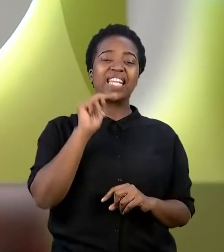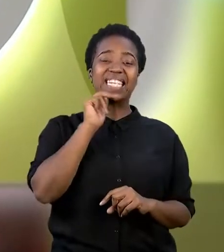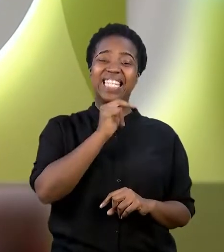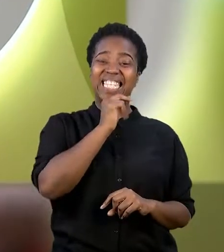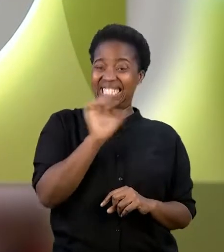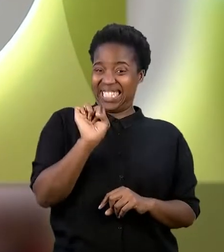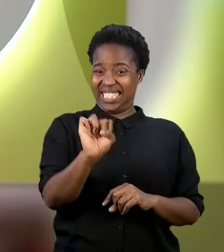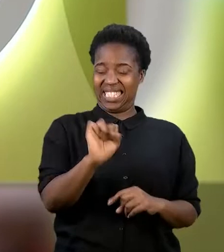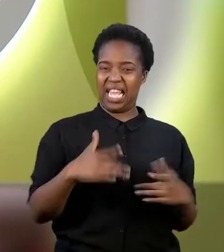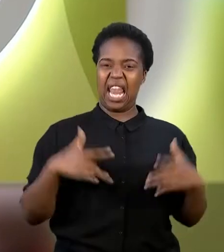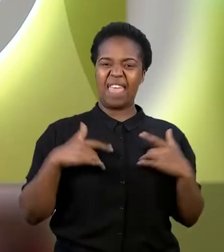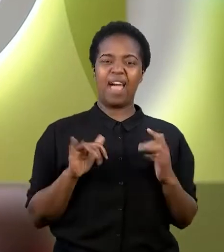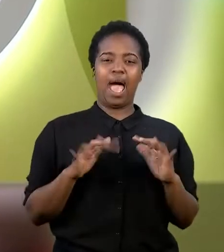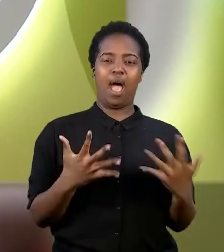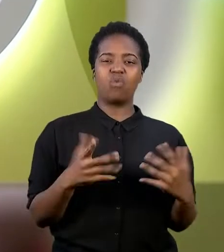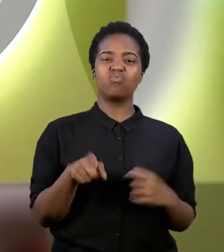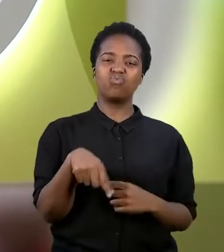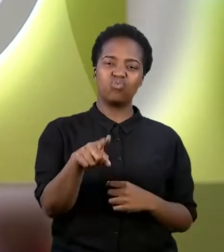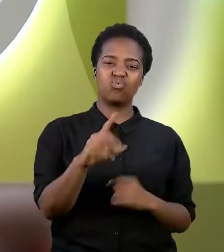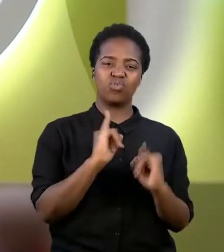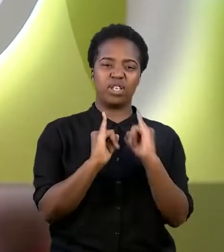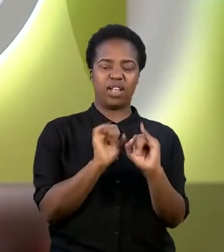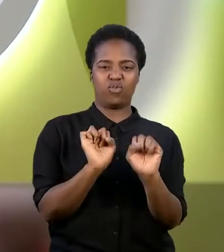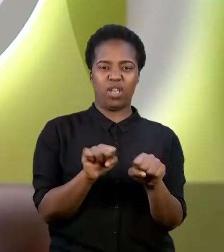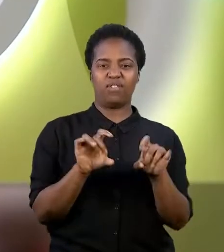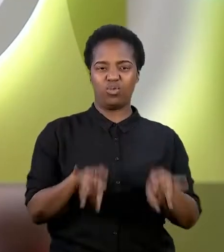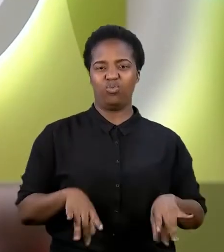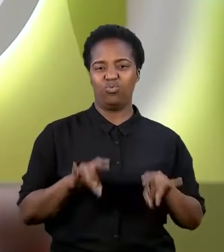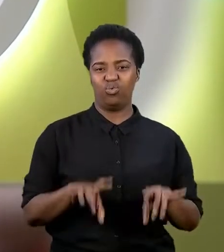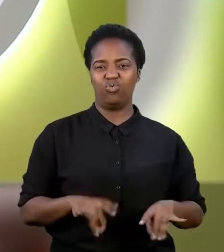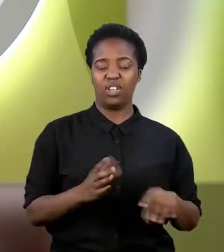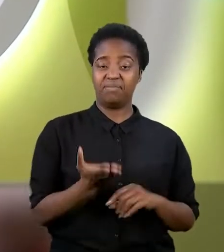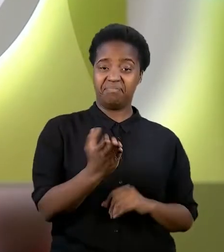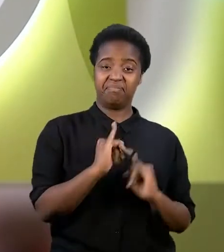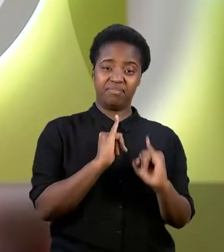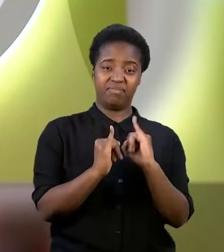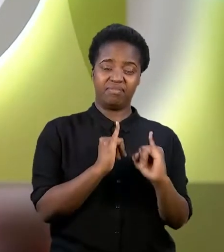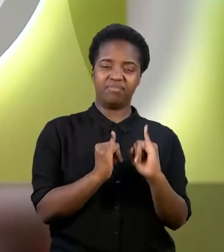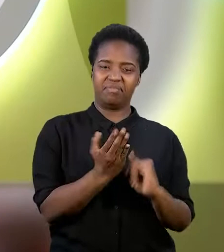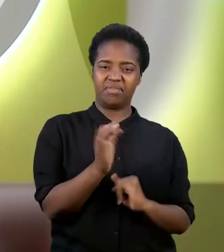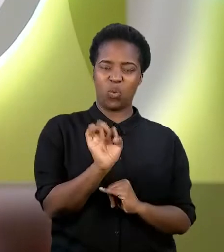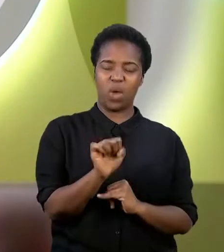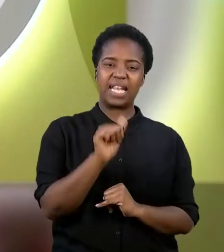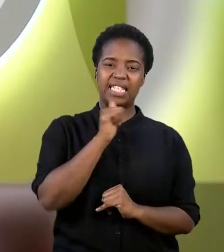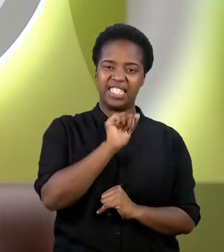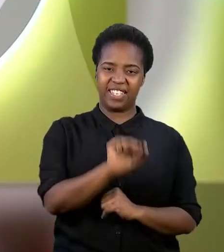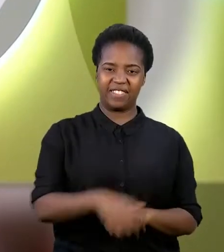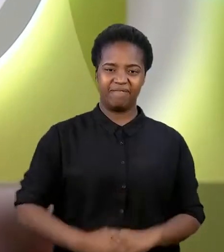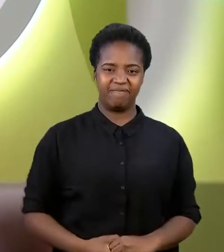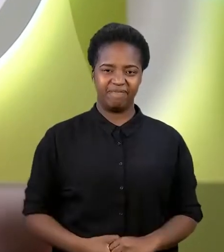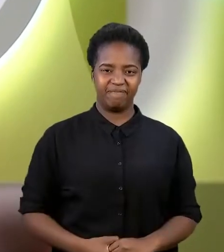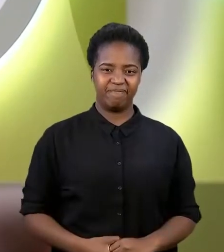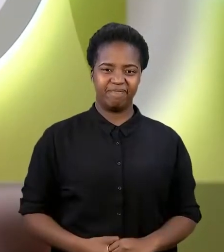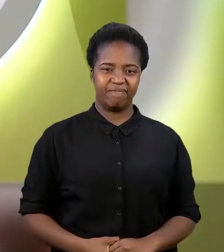ho phela bophelo bo botle le phepo e nepahetseng bakeng sa di wheelchair users re tla bua hape le Nora le mochana wa